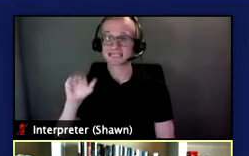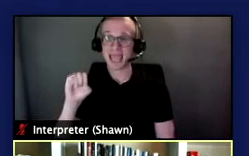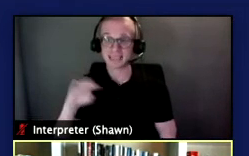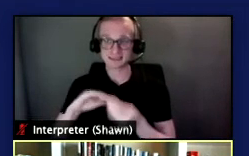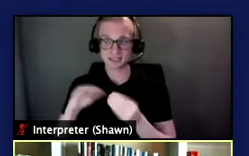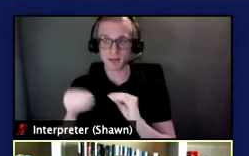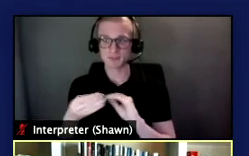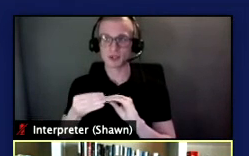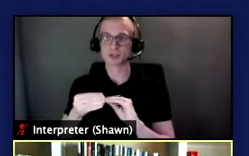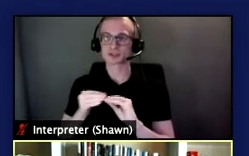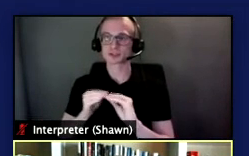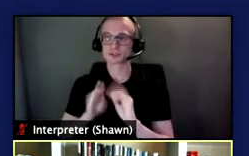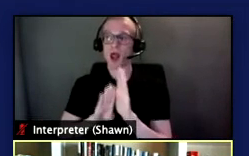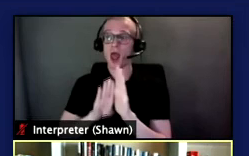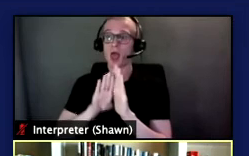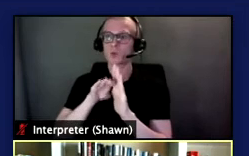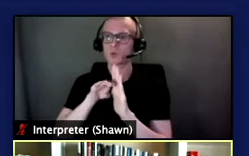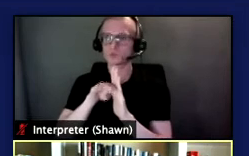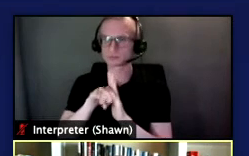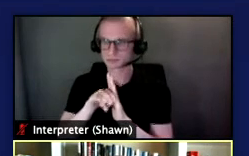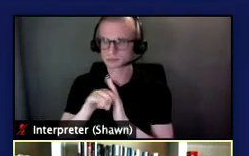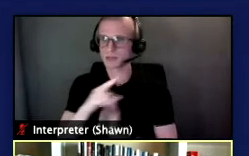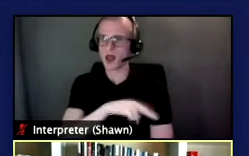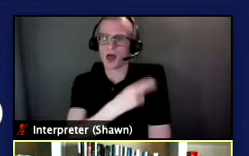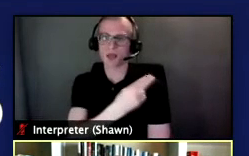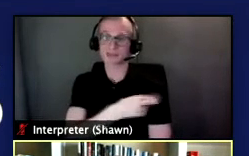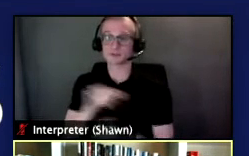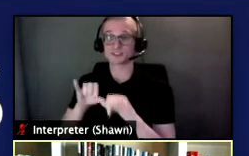and hospitalizations. Next slide, please.